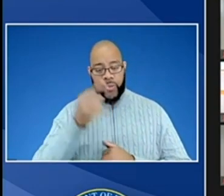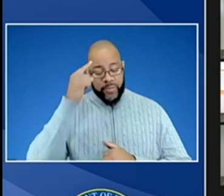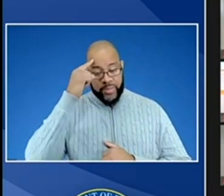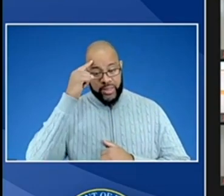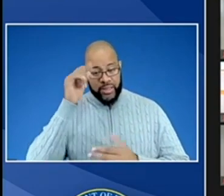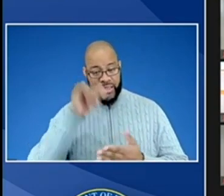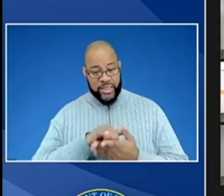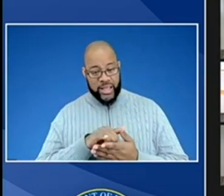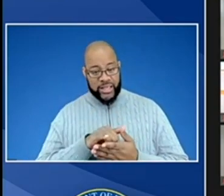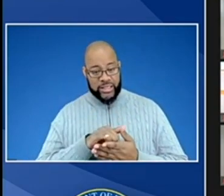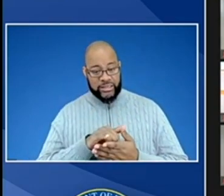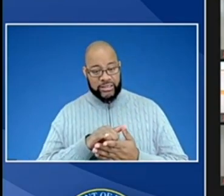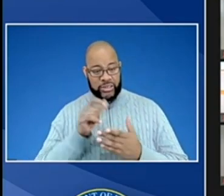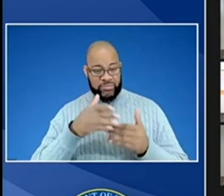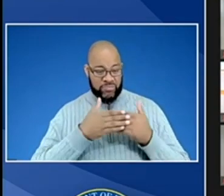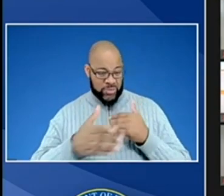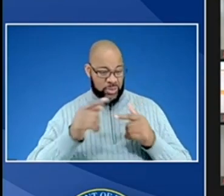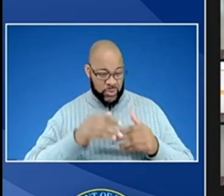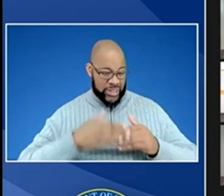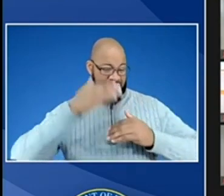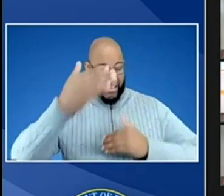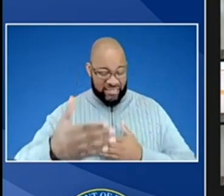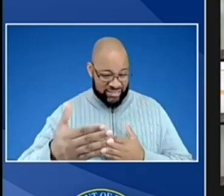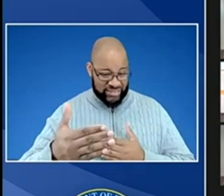is prudent to move to the next